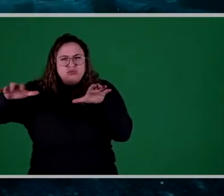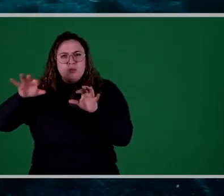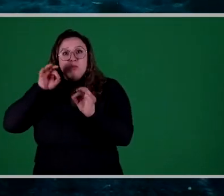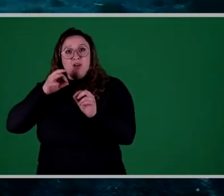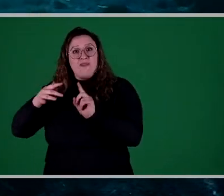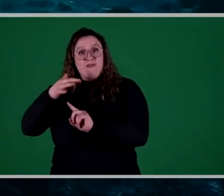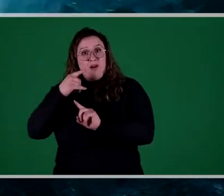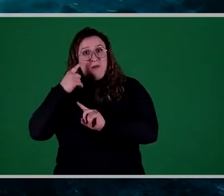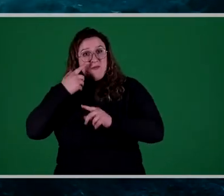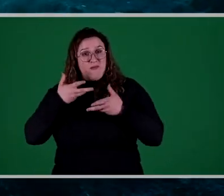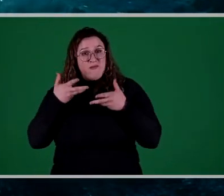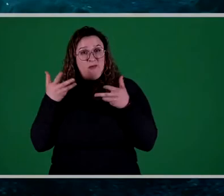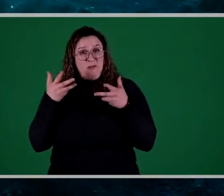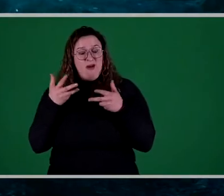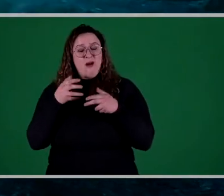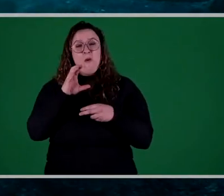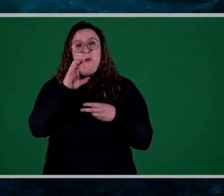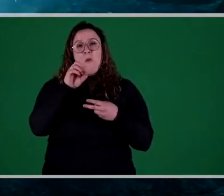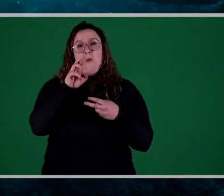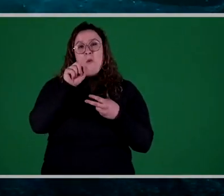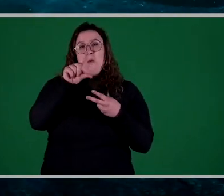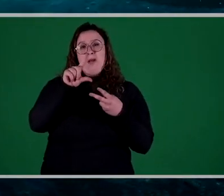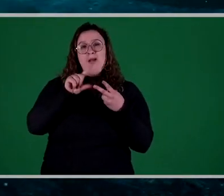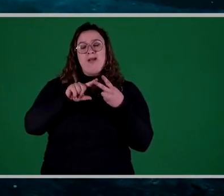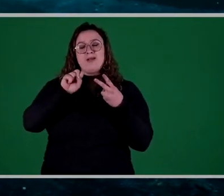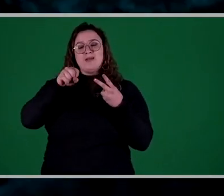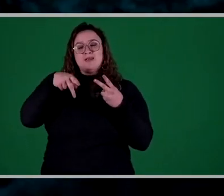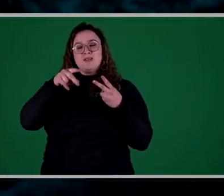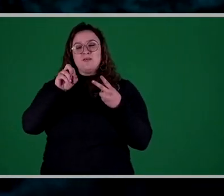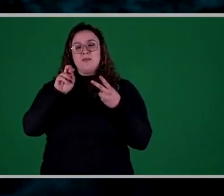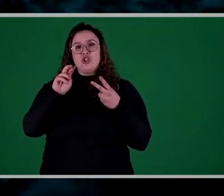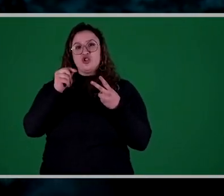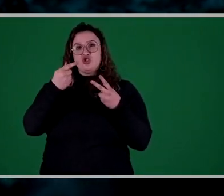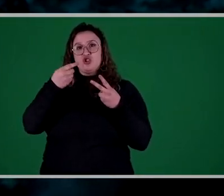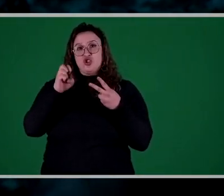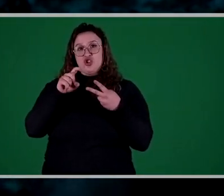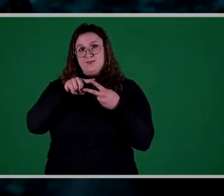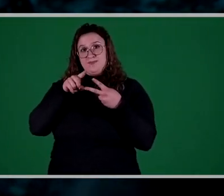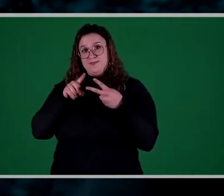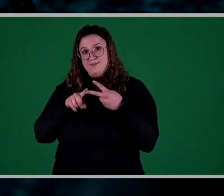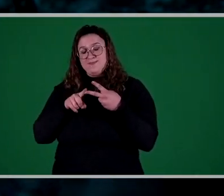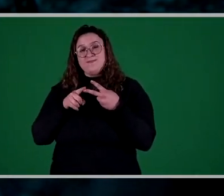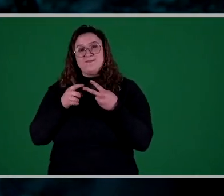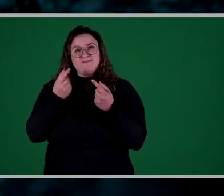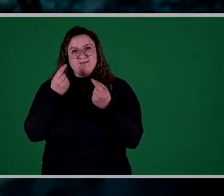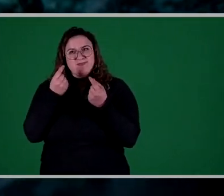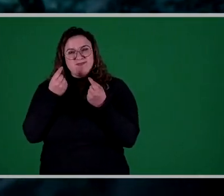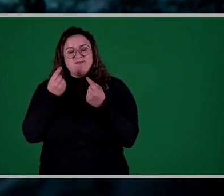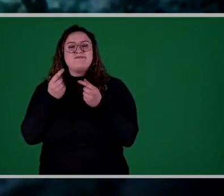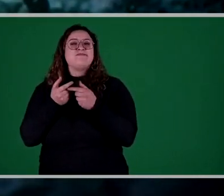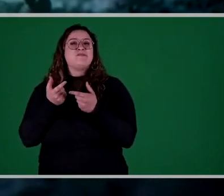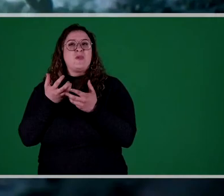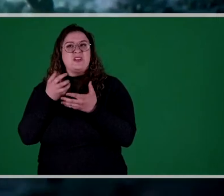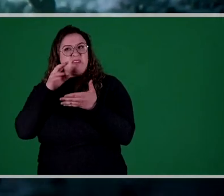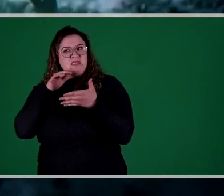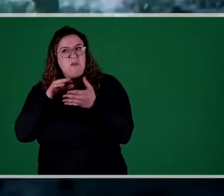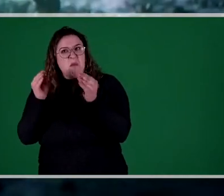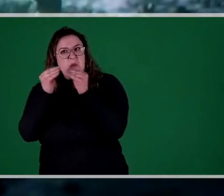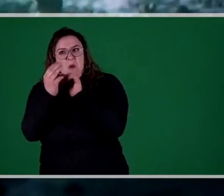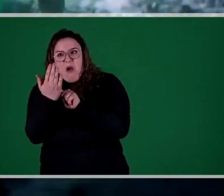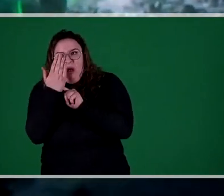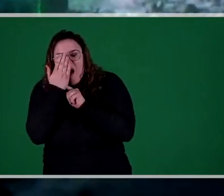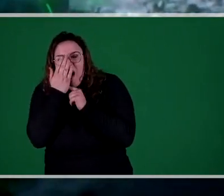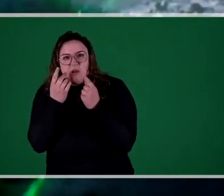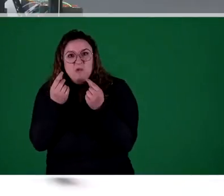outcrops that create essential coral and sponge habitats. To study this hotspot, we needed to get even